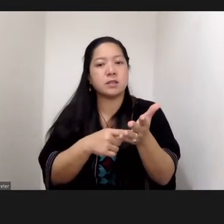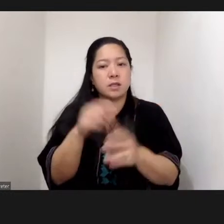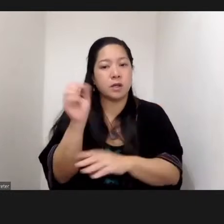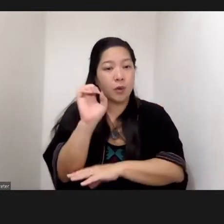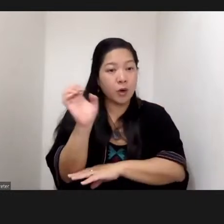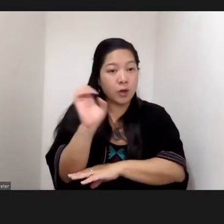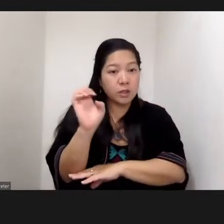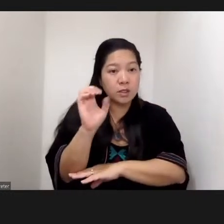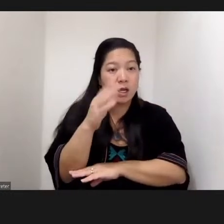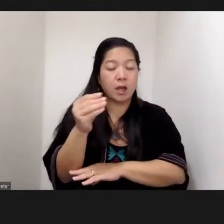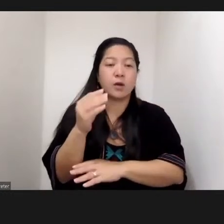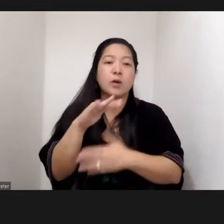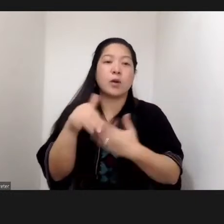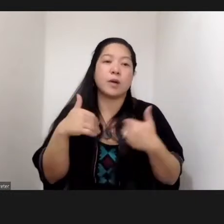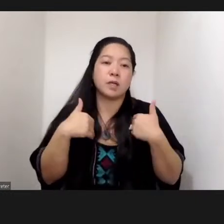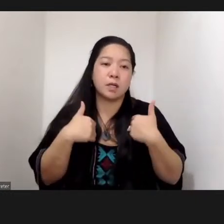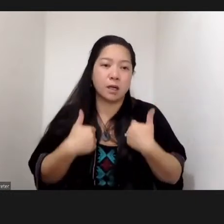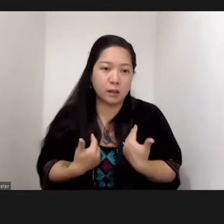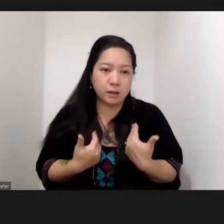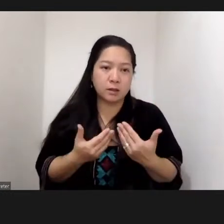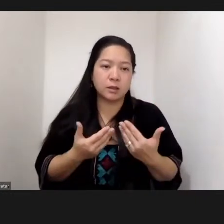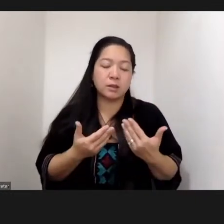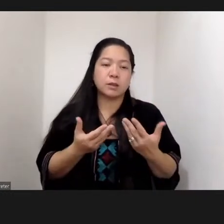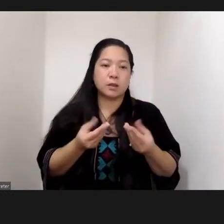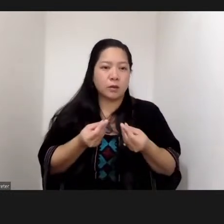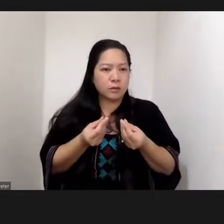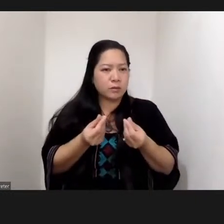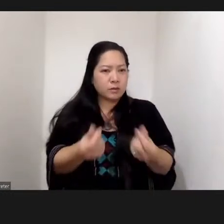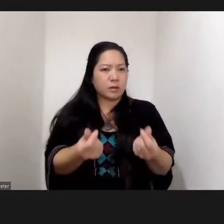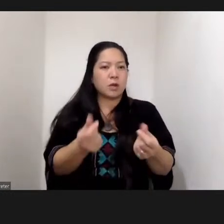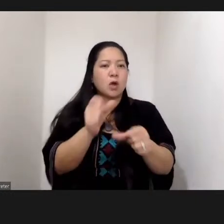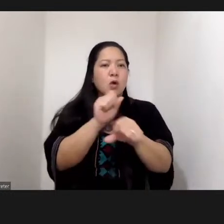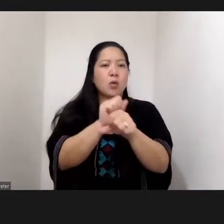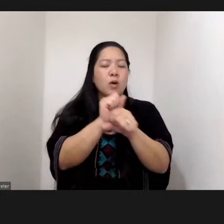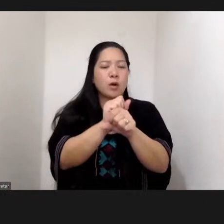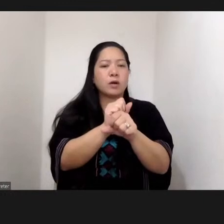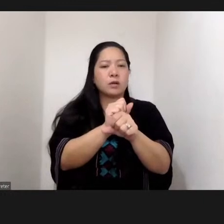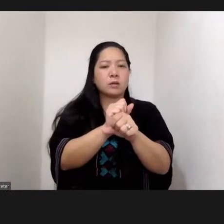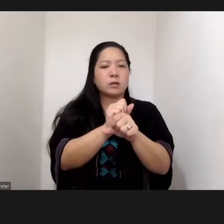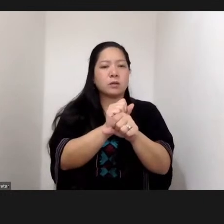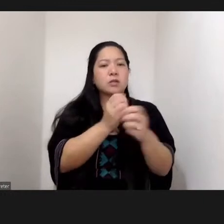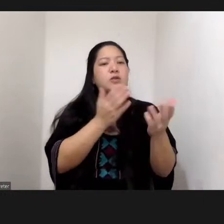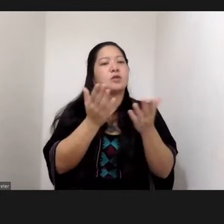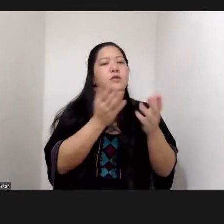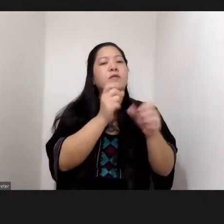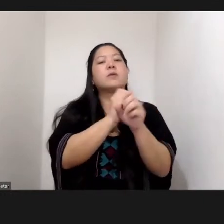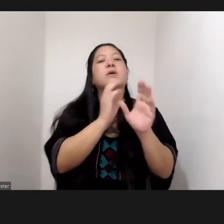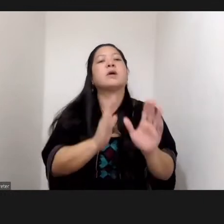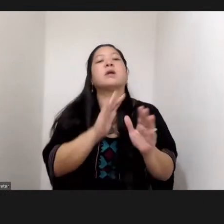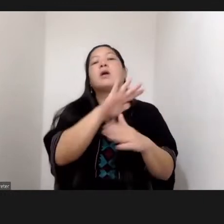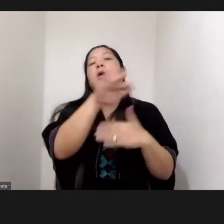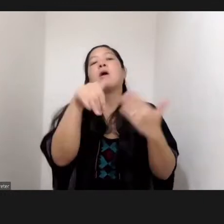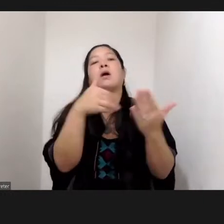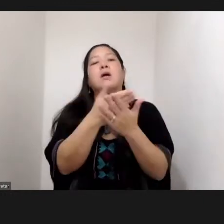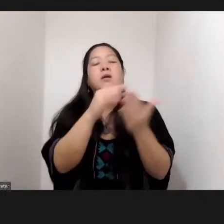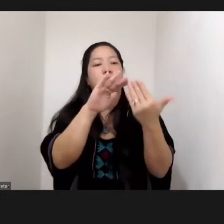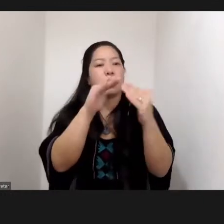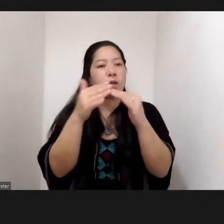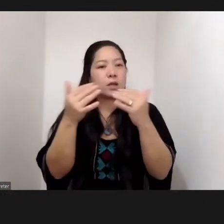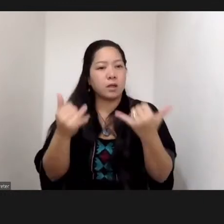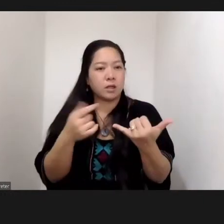the tireless work of frontline responders and our entire community,